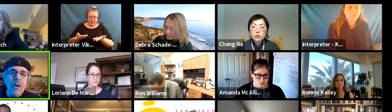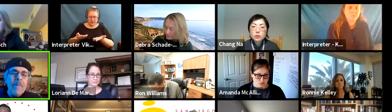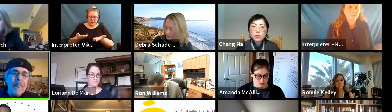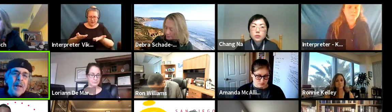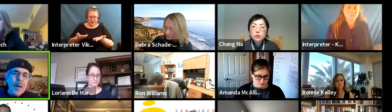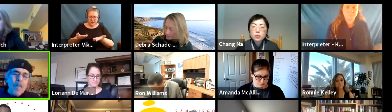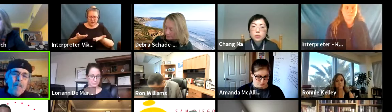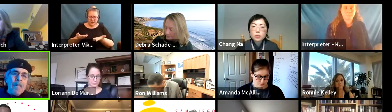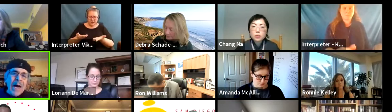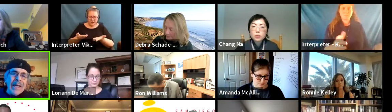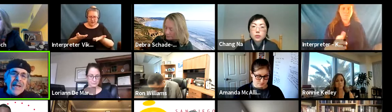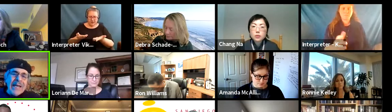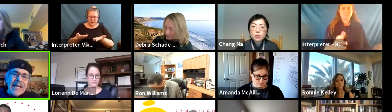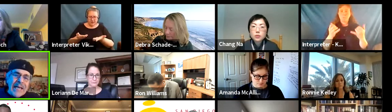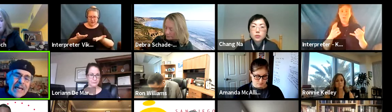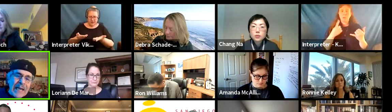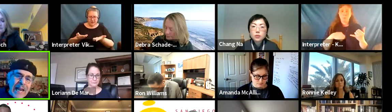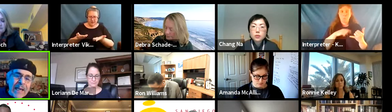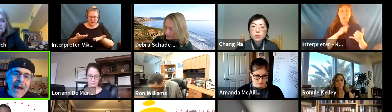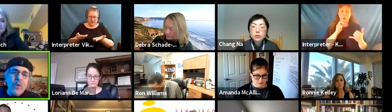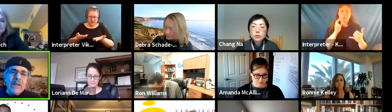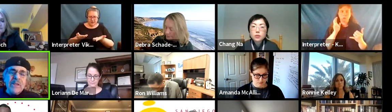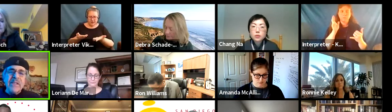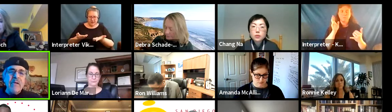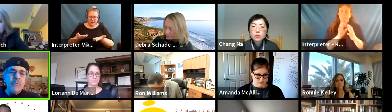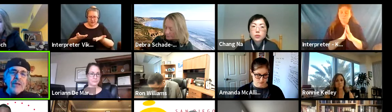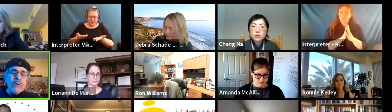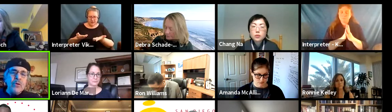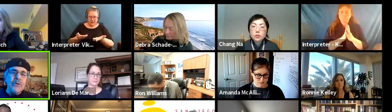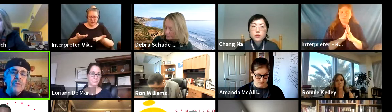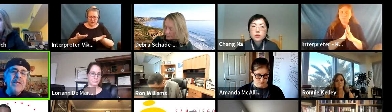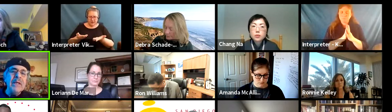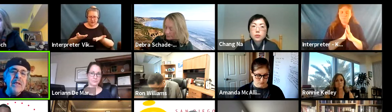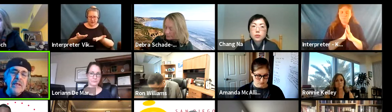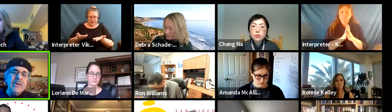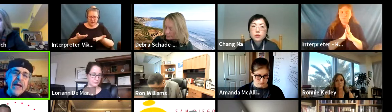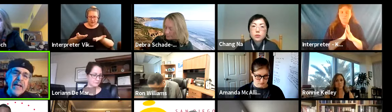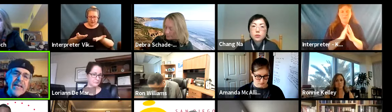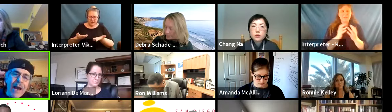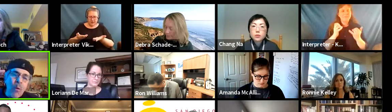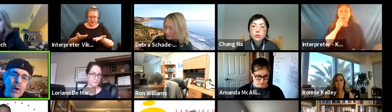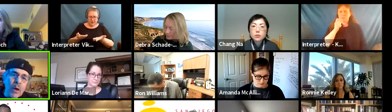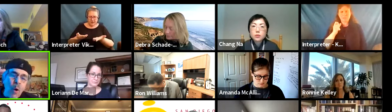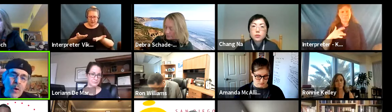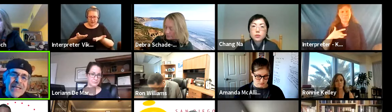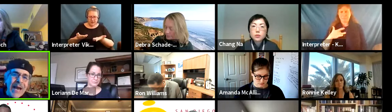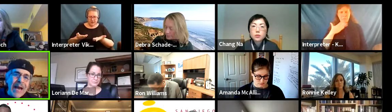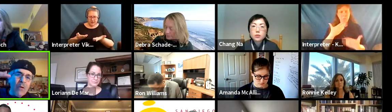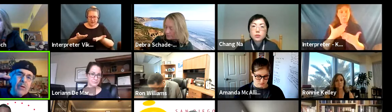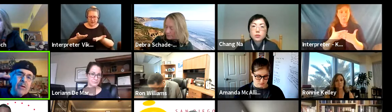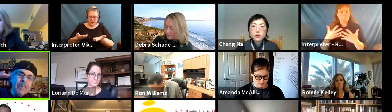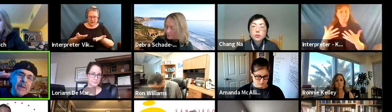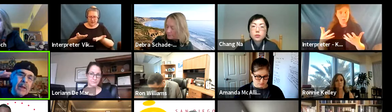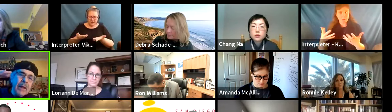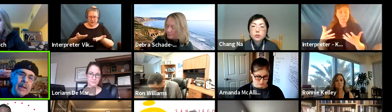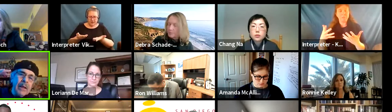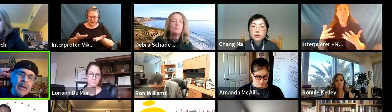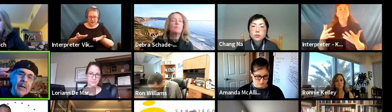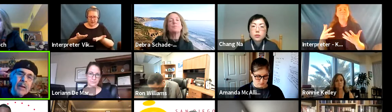hearing now. But now what doesn't feel good to me is that now we're going